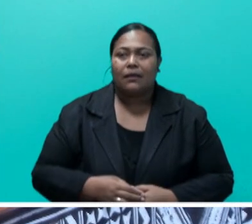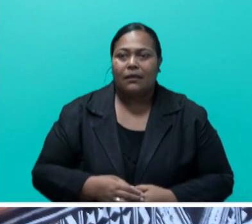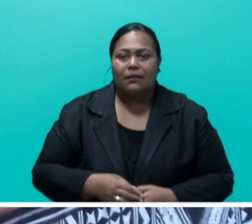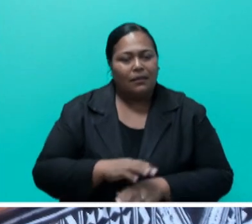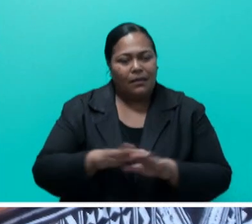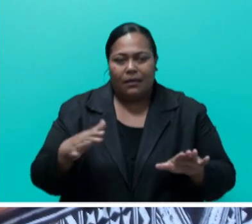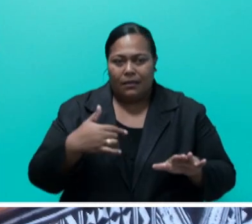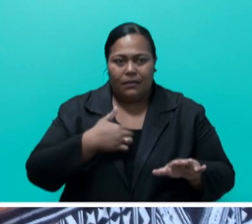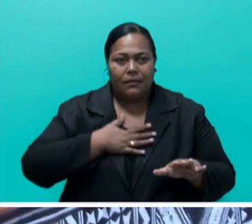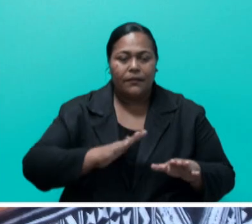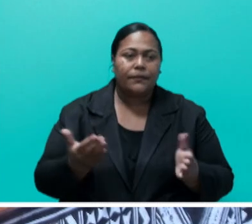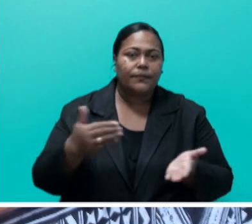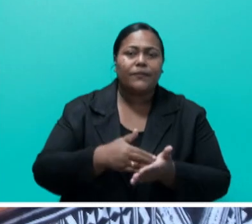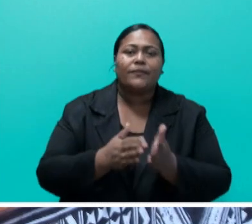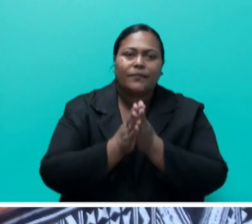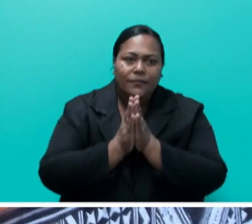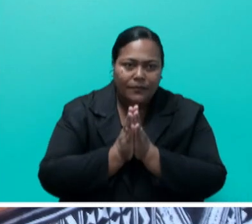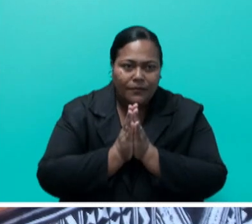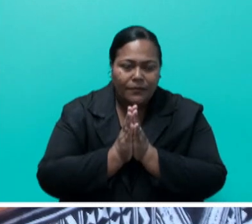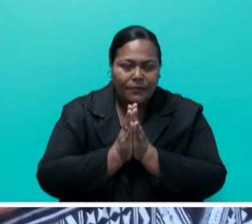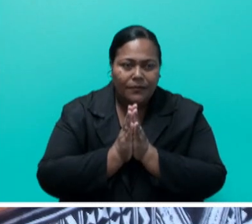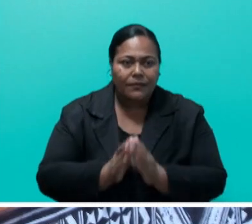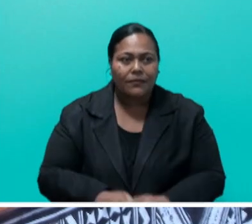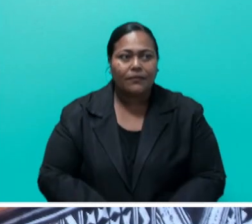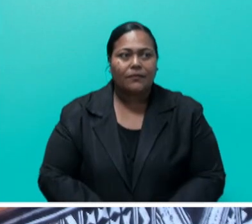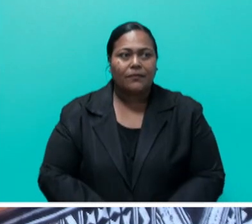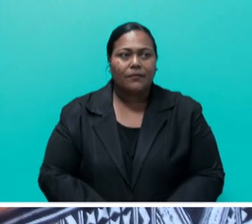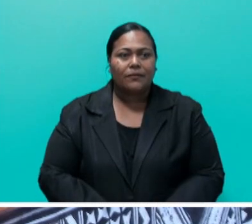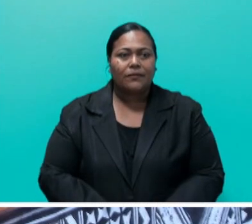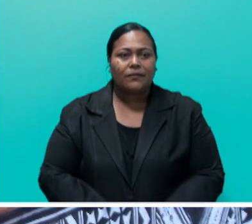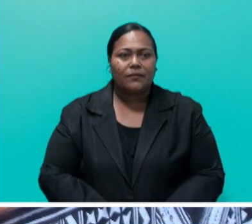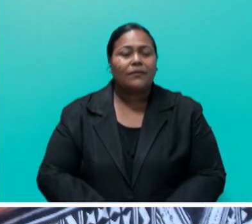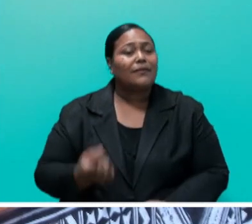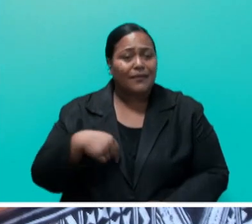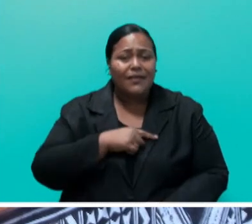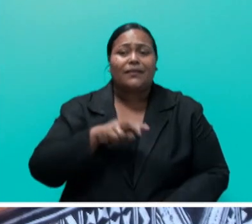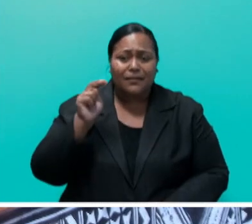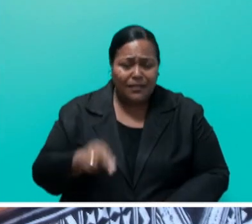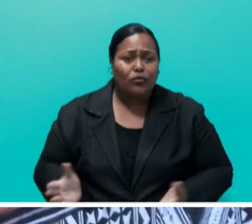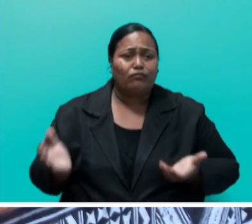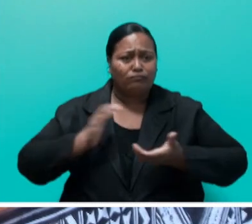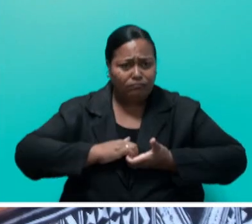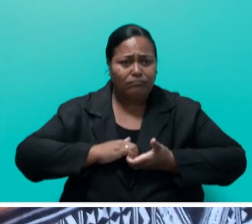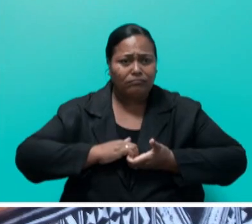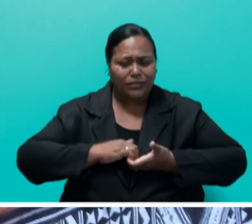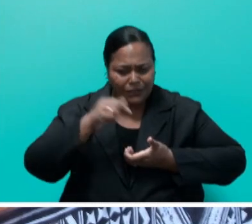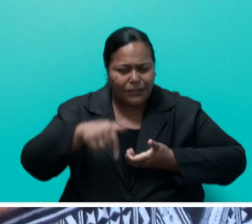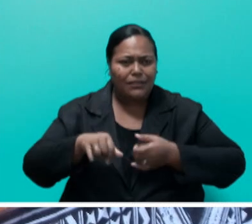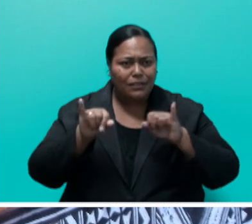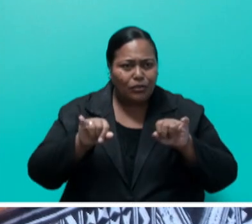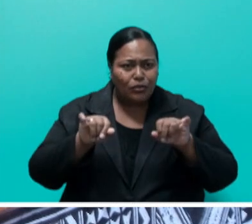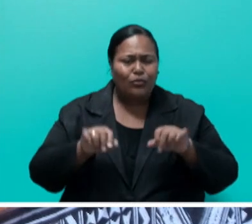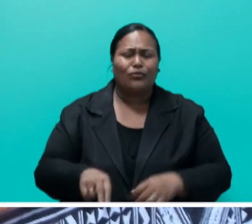this. And please, let's all join forces together in this one. We